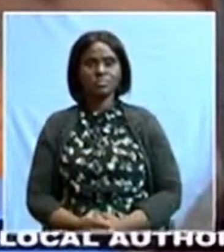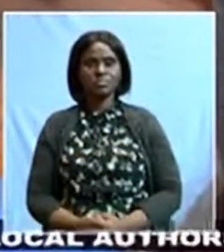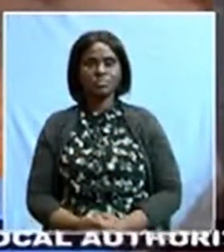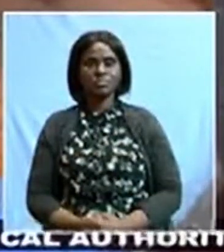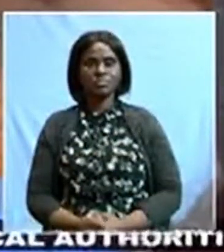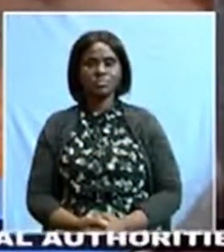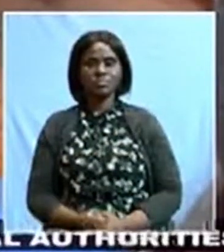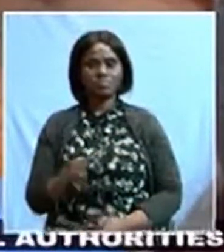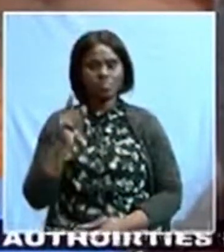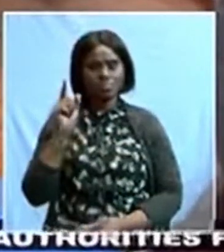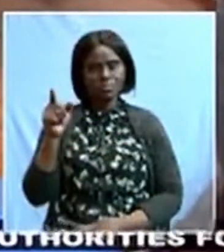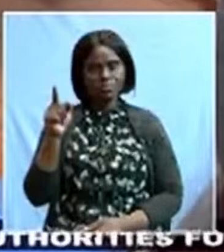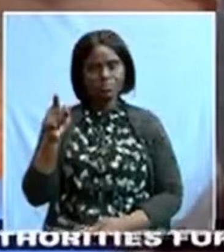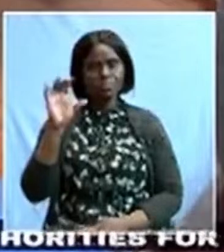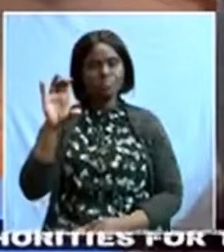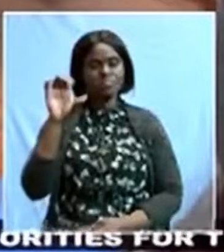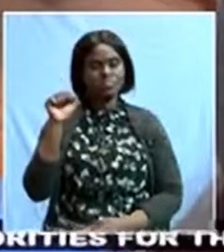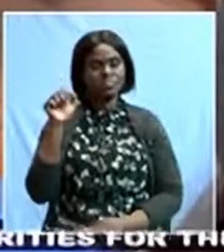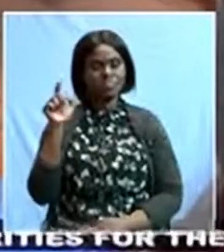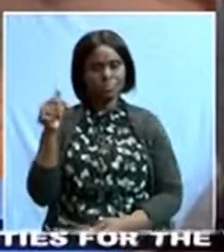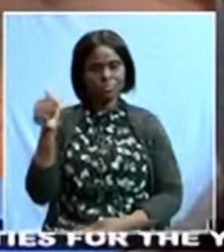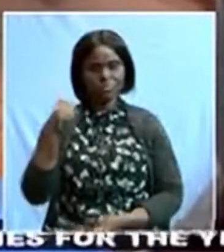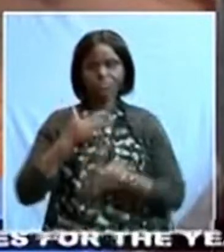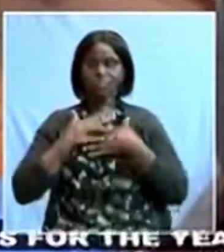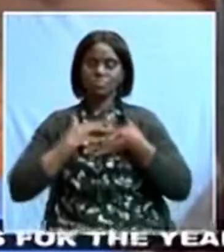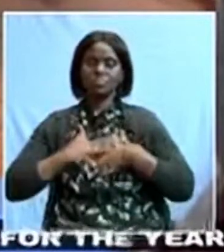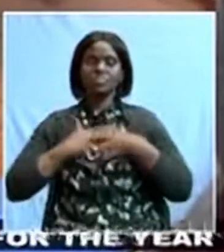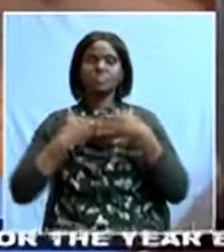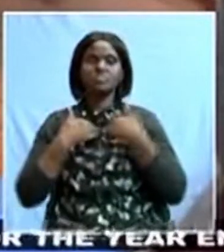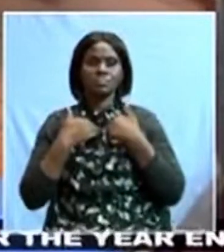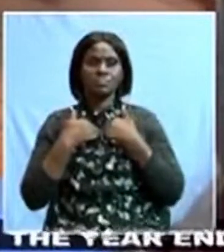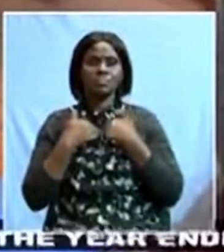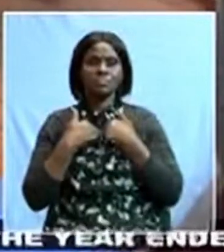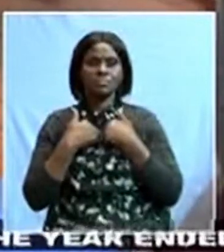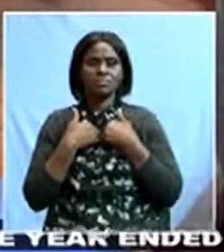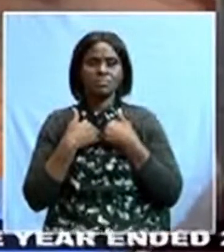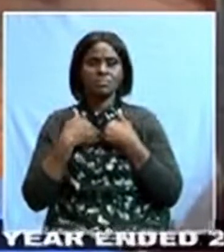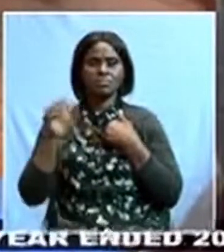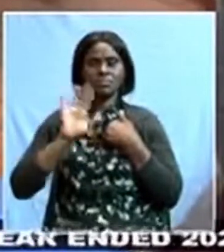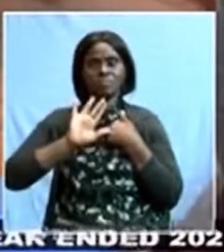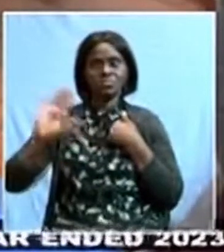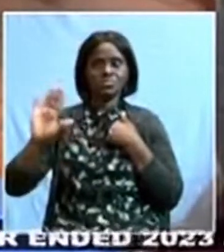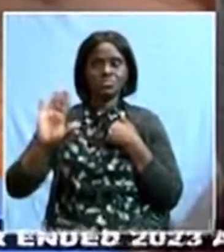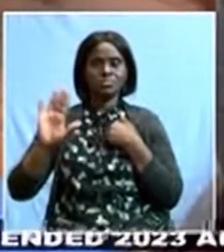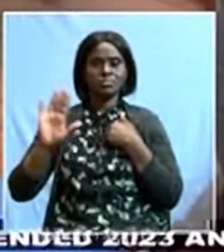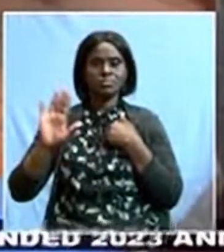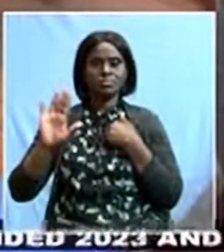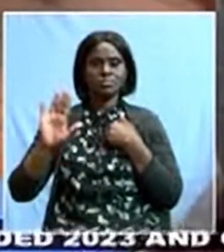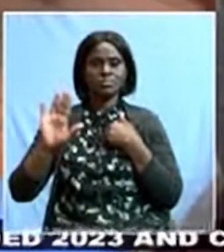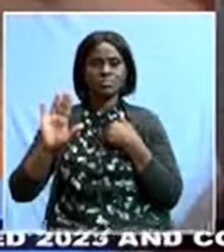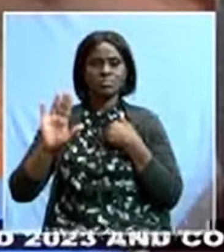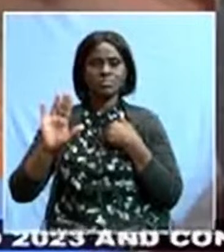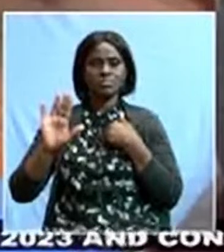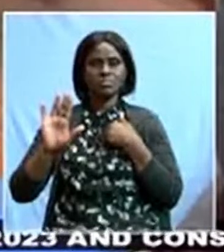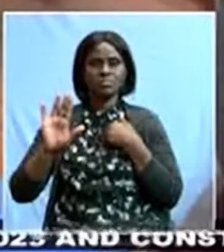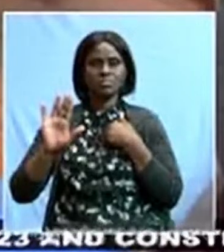The substantive council secretary is on leave. It's a suspension.